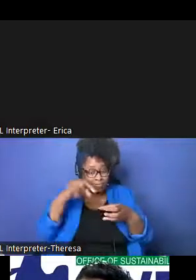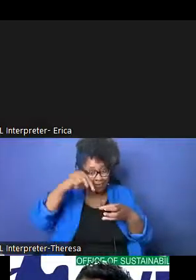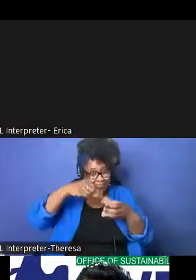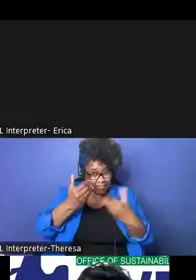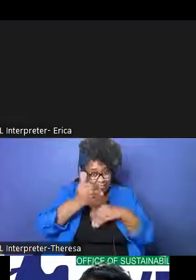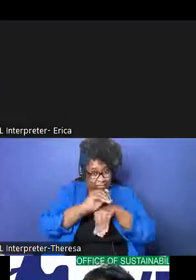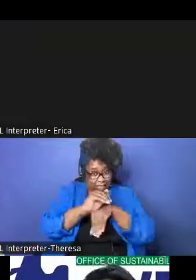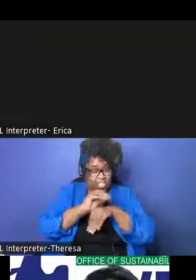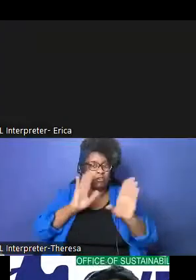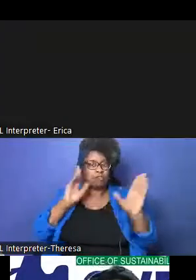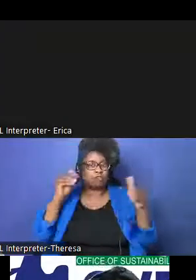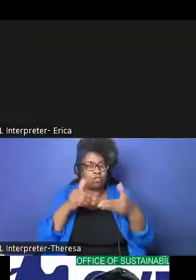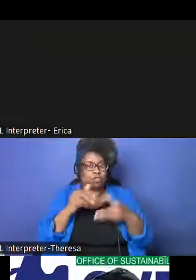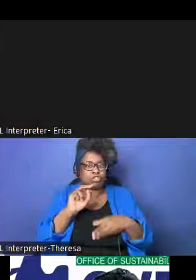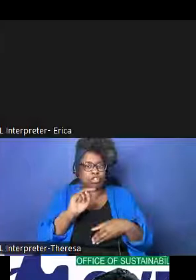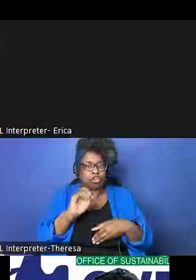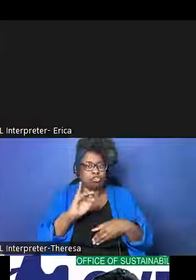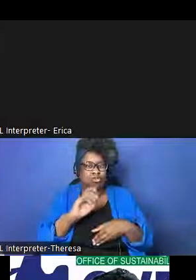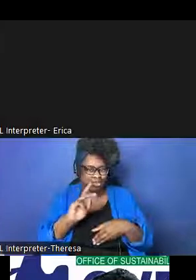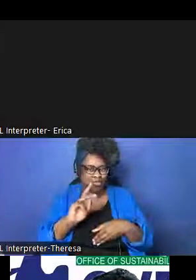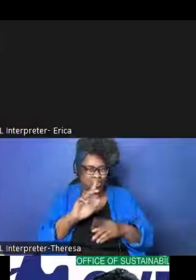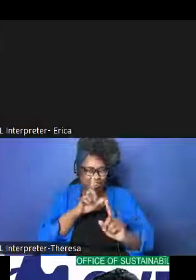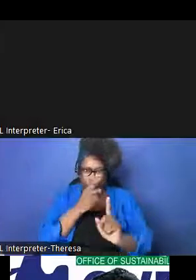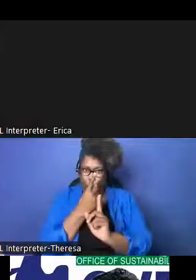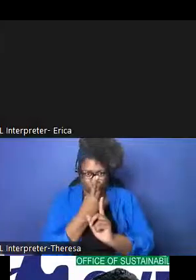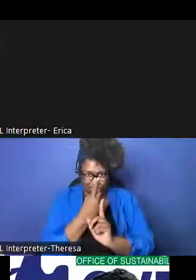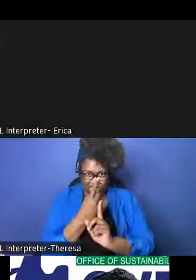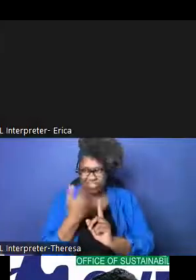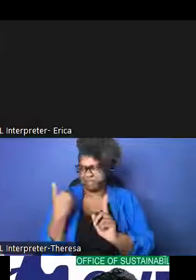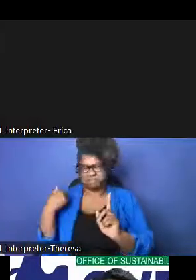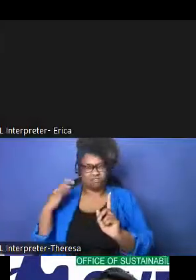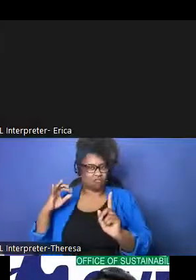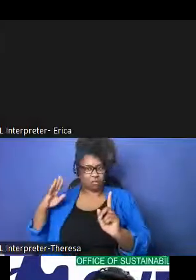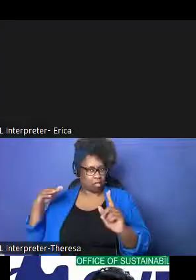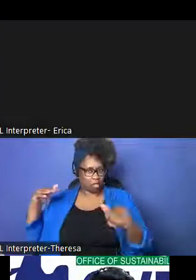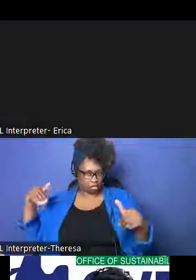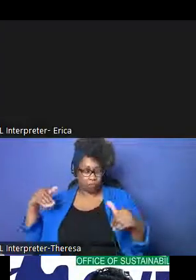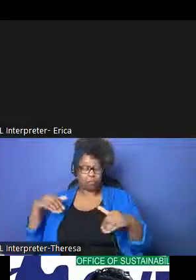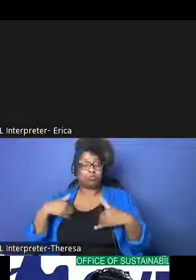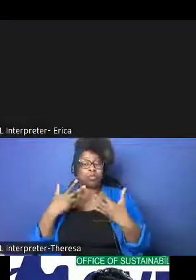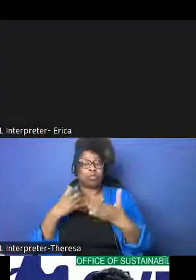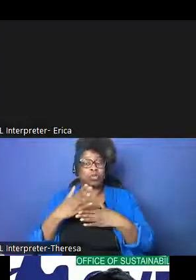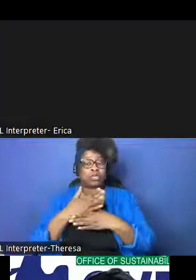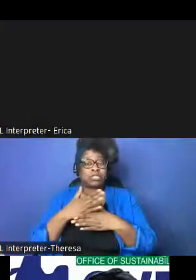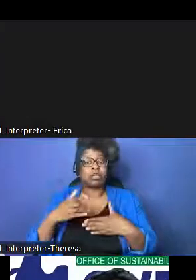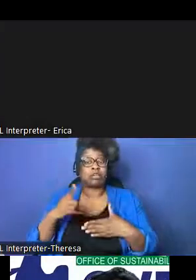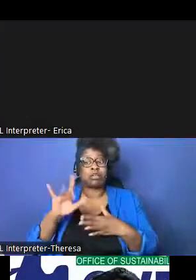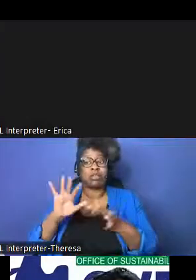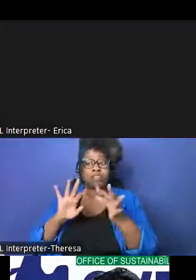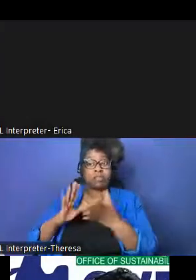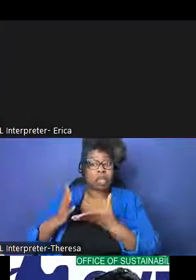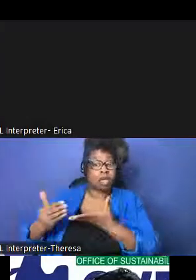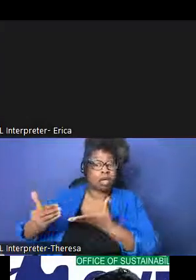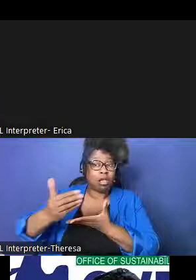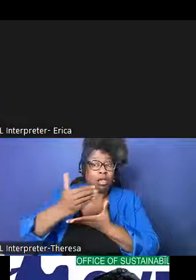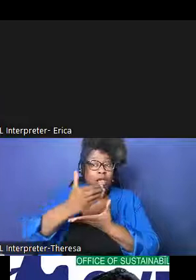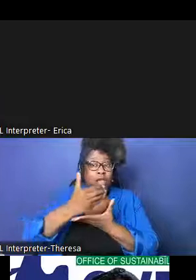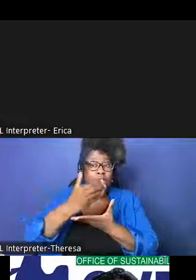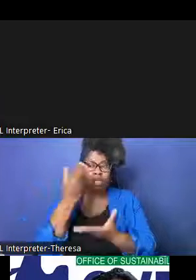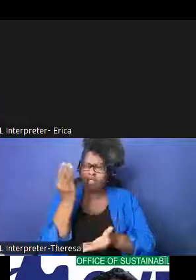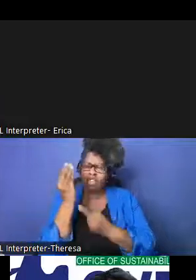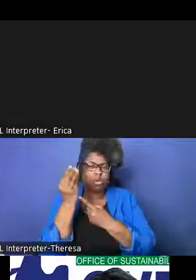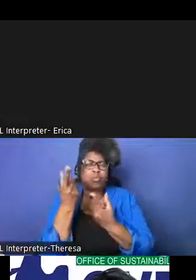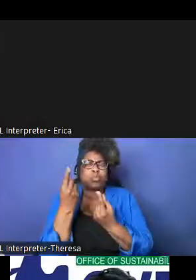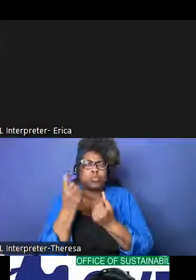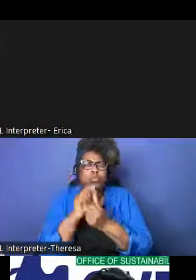that opportunity in February. So we want to share how we've incorporated the feedback that we've gotten so far. And we